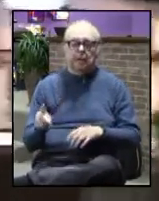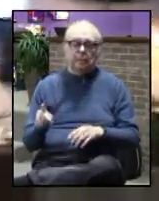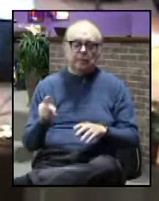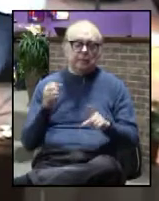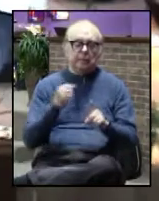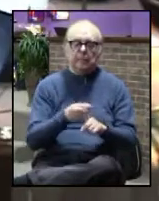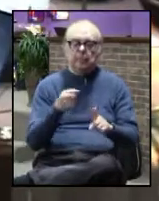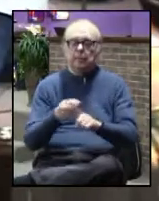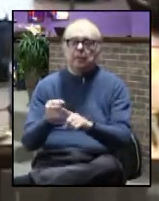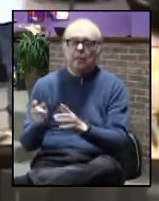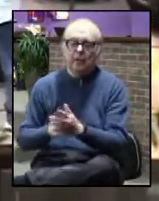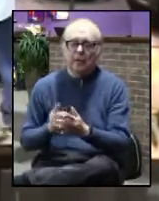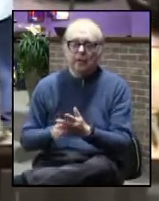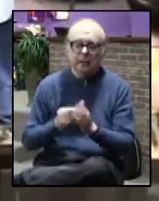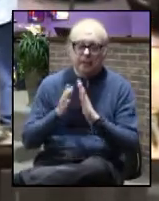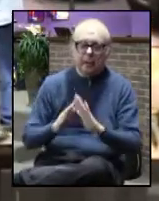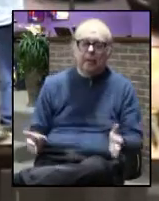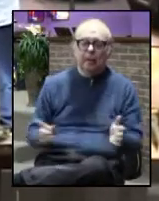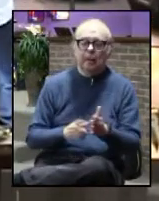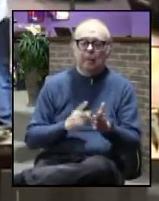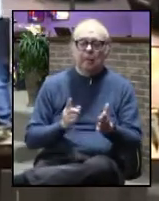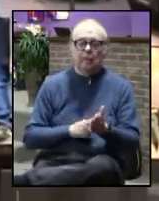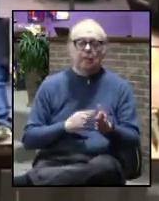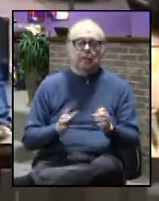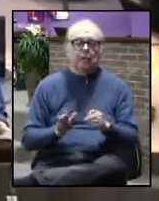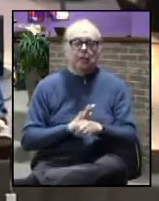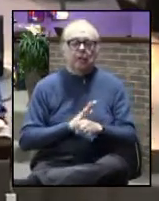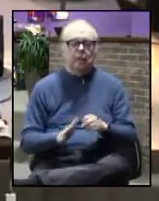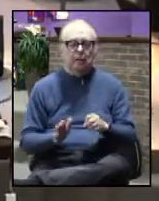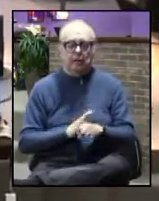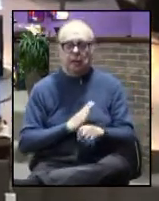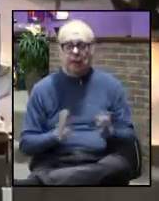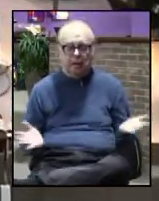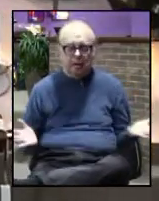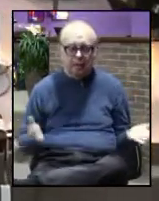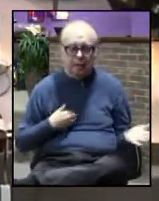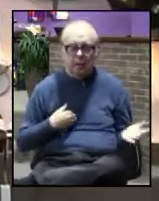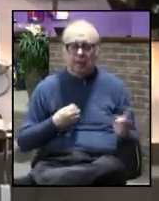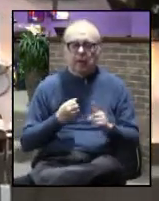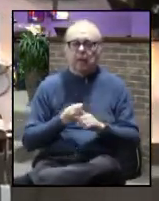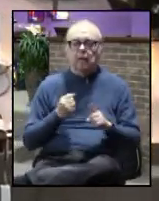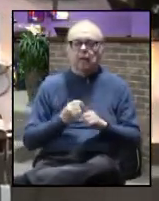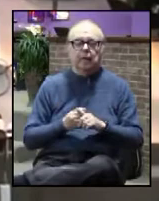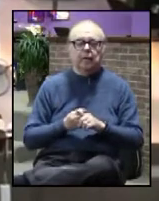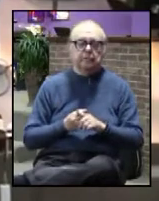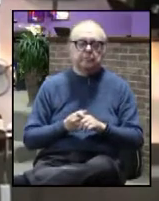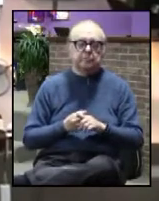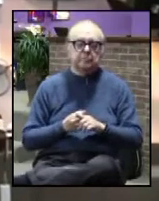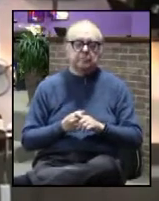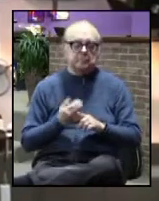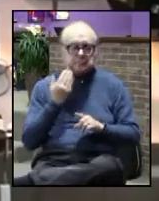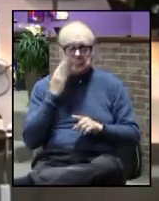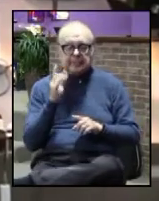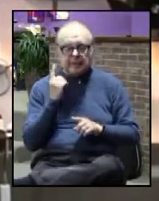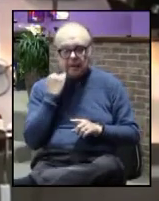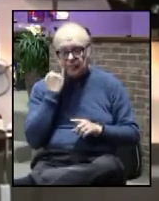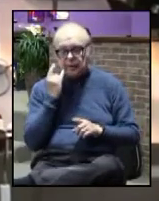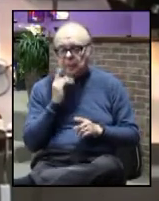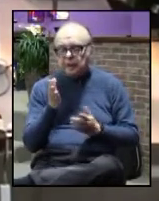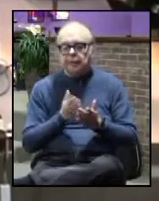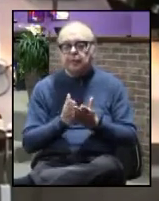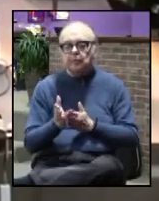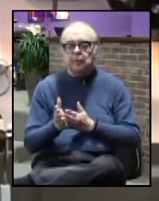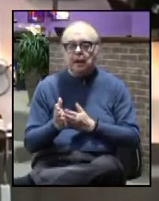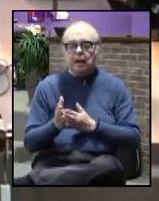hit that. Sometimes it's peaceful. Sometimes it's a tumult. Sometimes you may have hit a level 5 where you don't even know that you're going to get through this